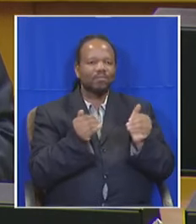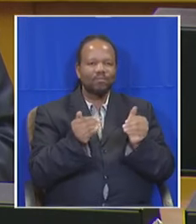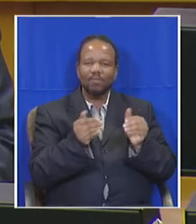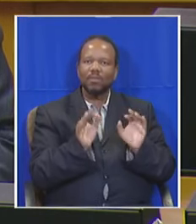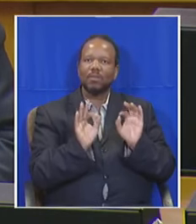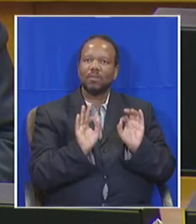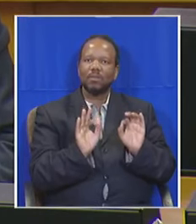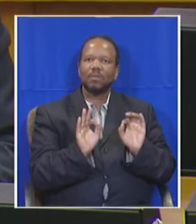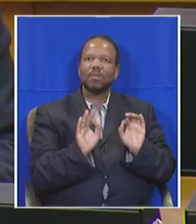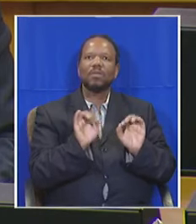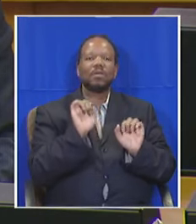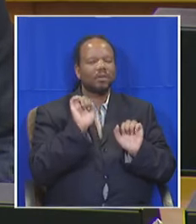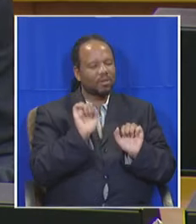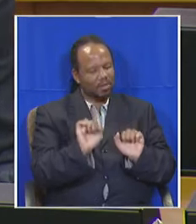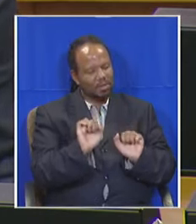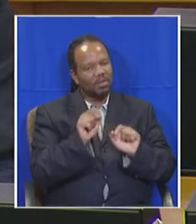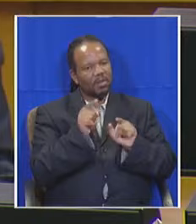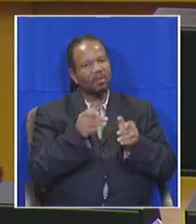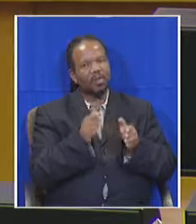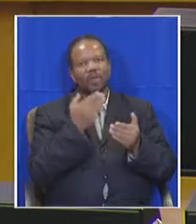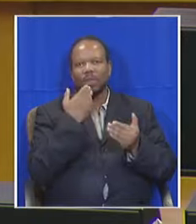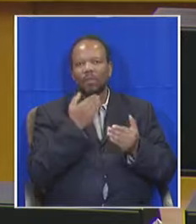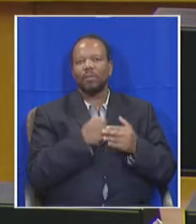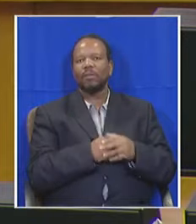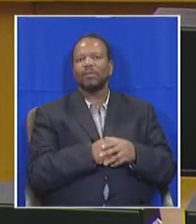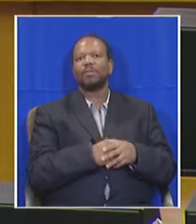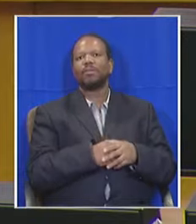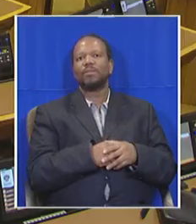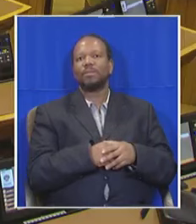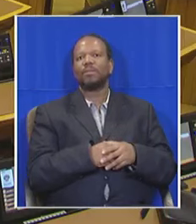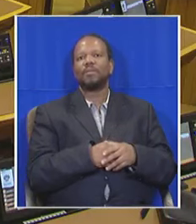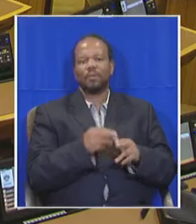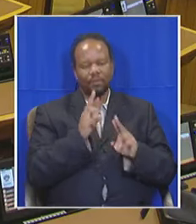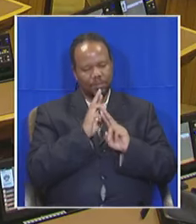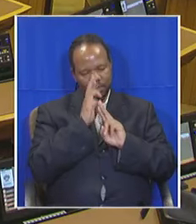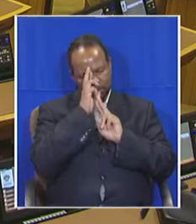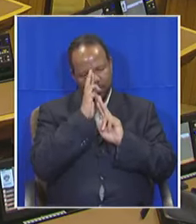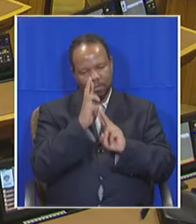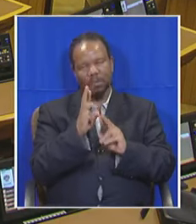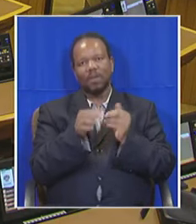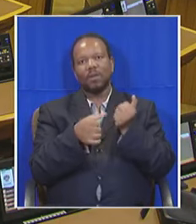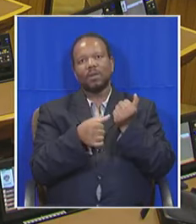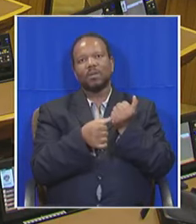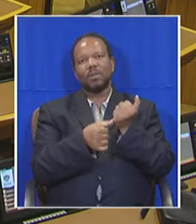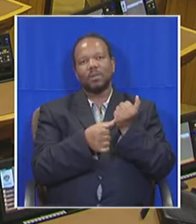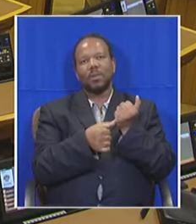is taken in that order. Thank you very much. Thank you. Honorable Deputy Minister